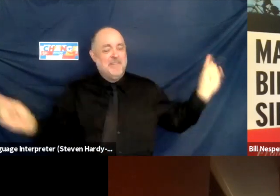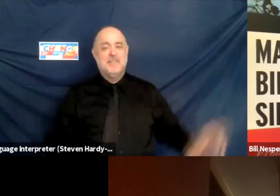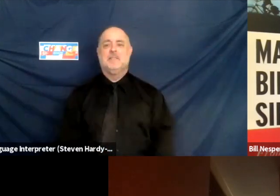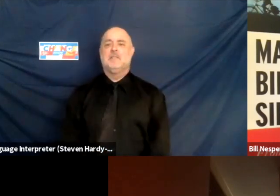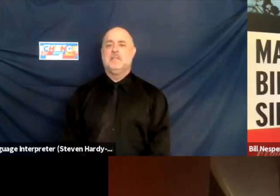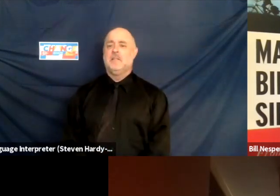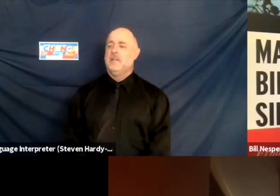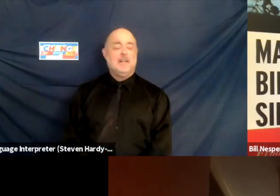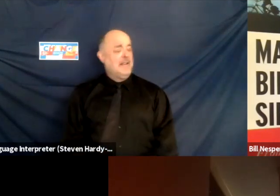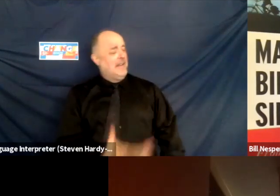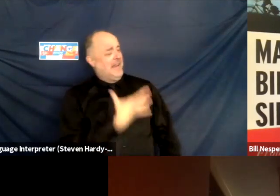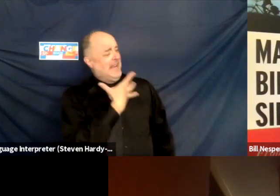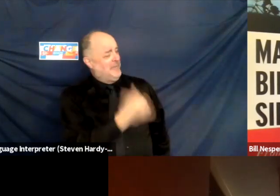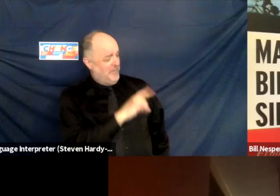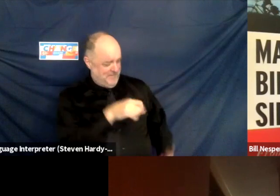So here's an interesting question.